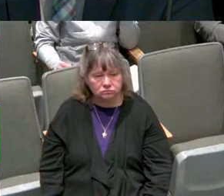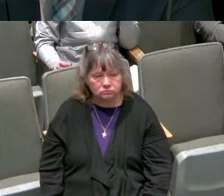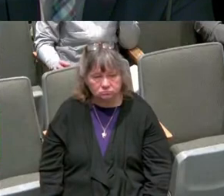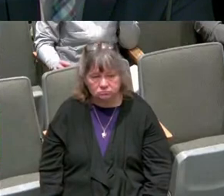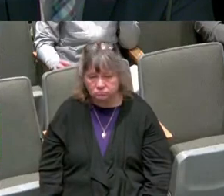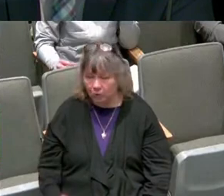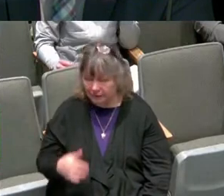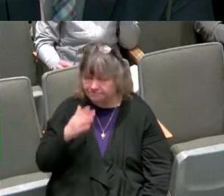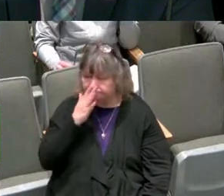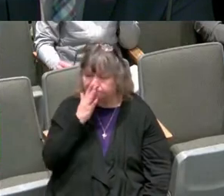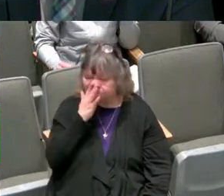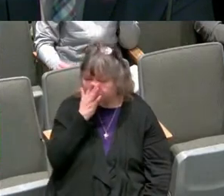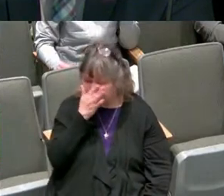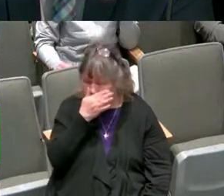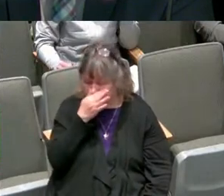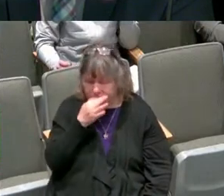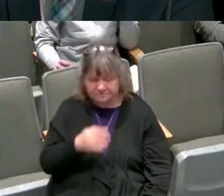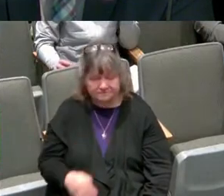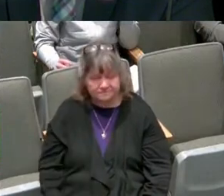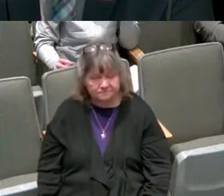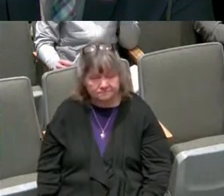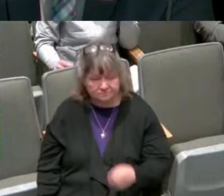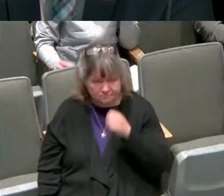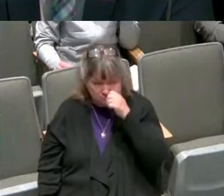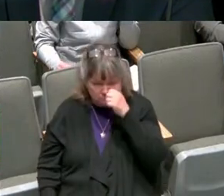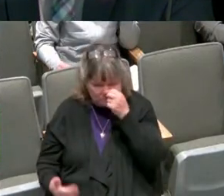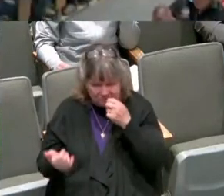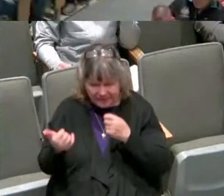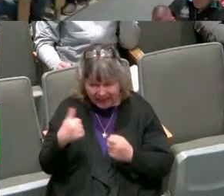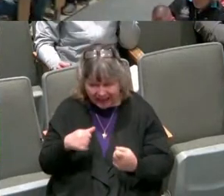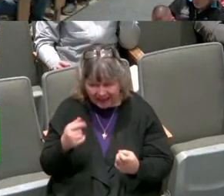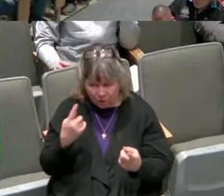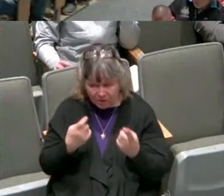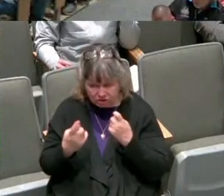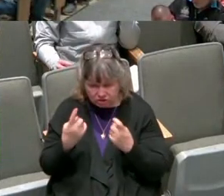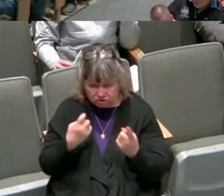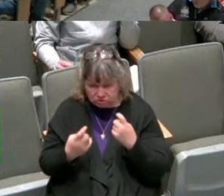okay does anybody have any questions